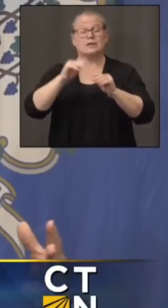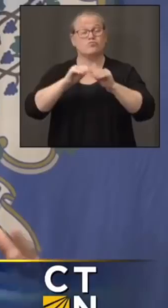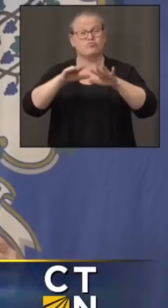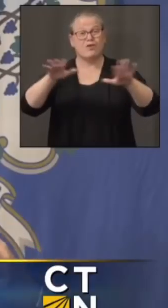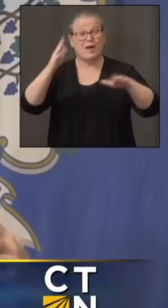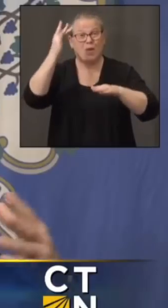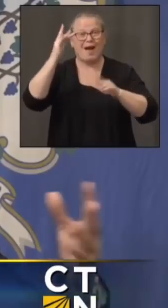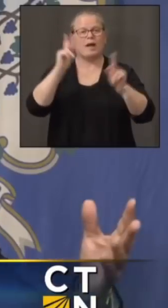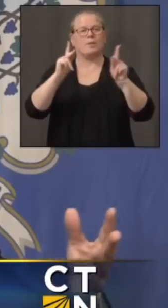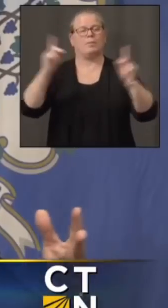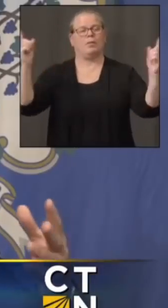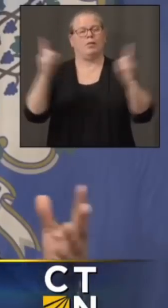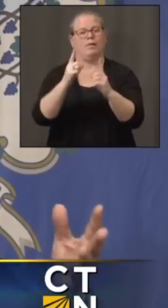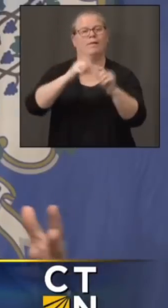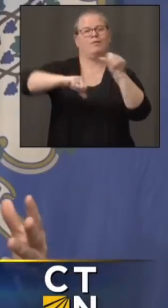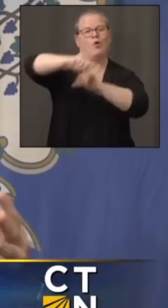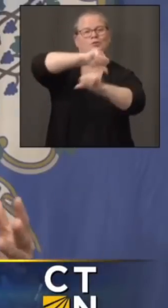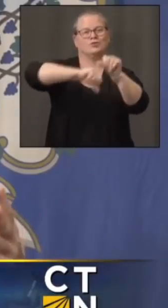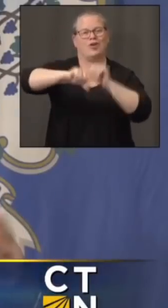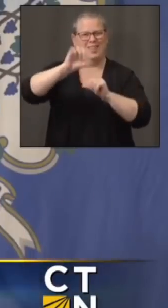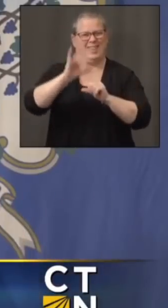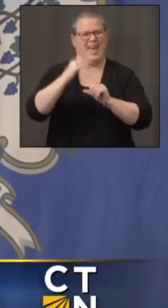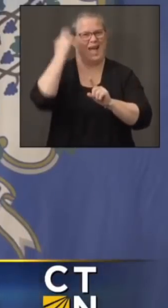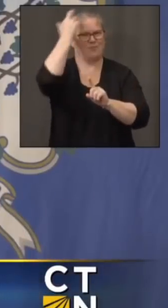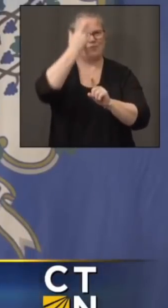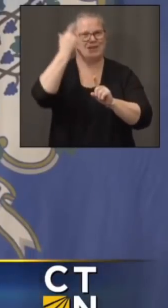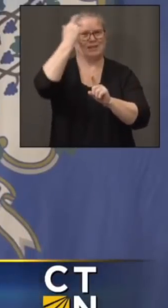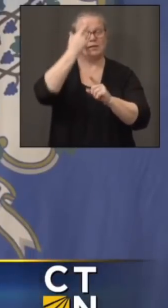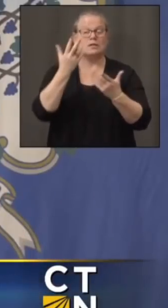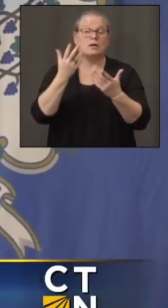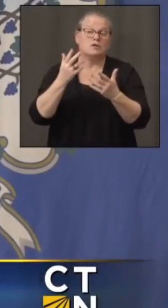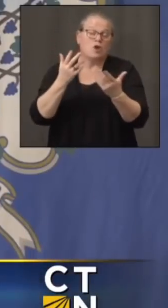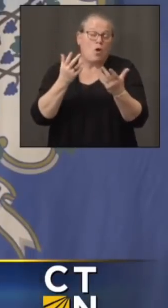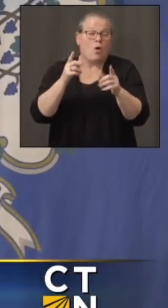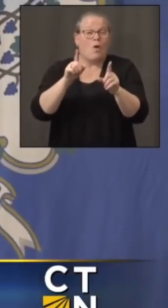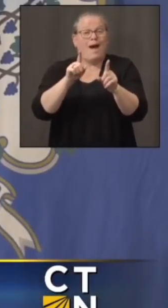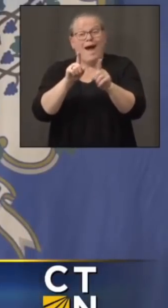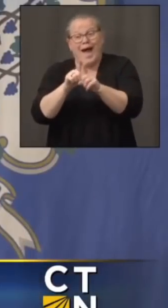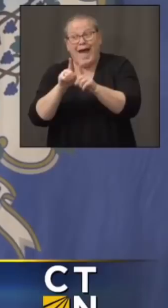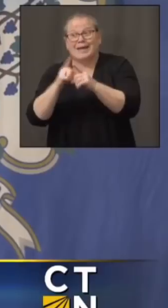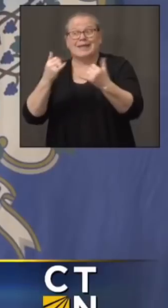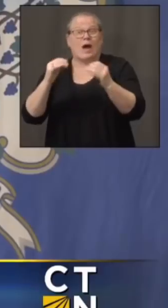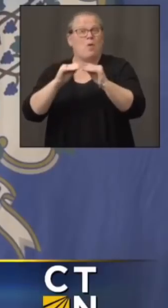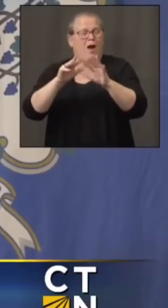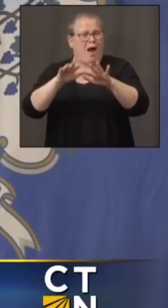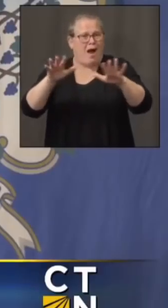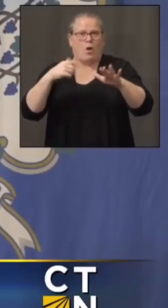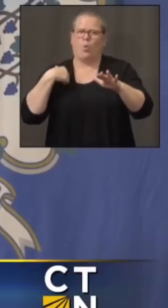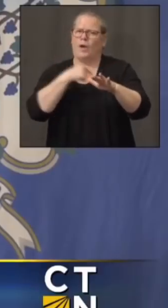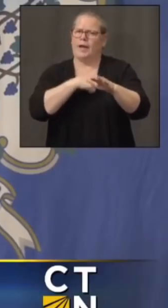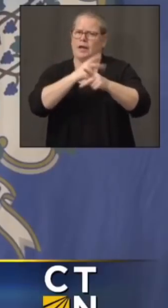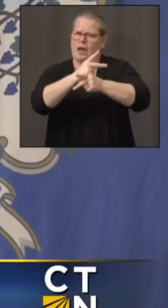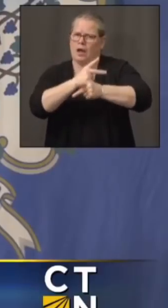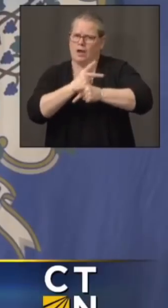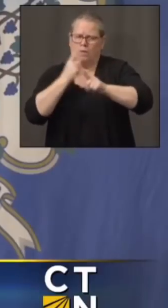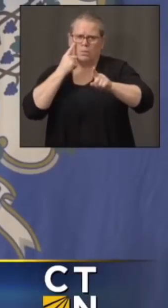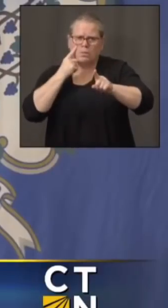moves more to the community, it may impact some of those places that were not spreaders before. We're watching that very carefully